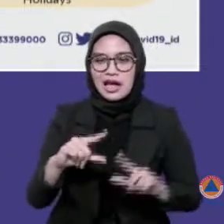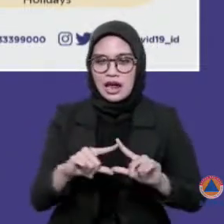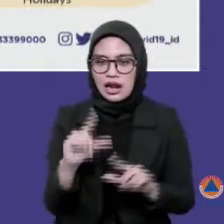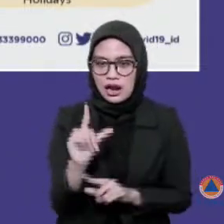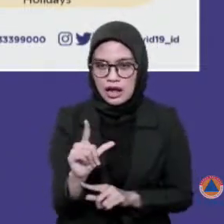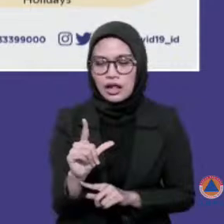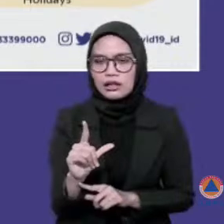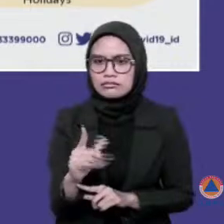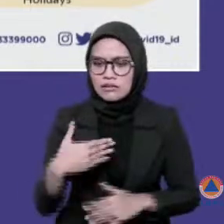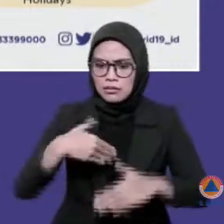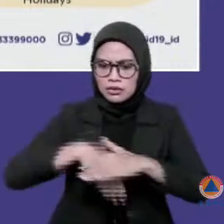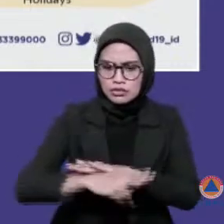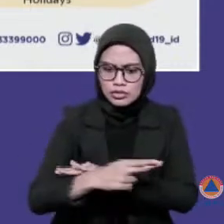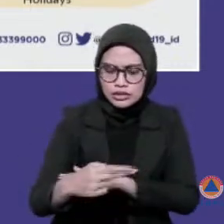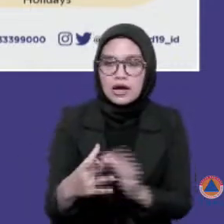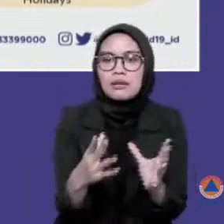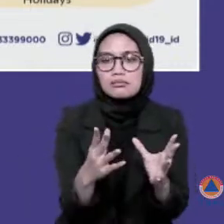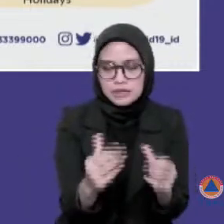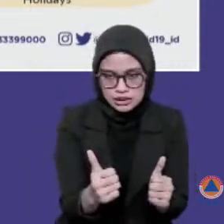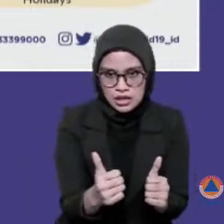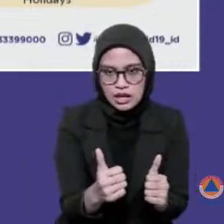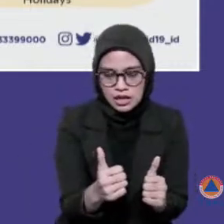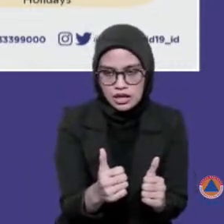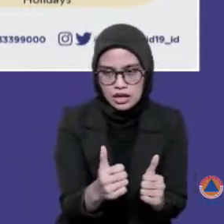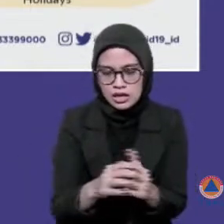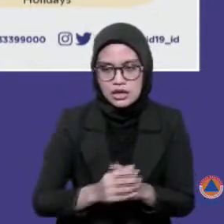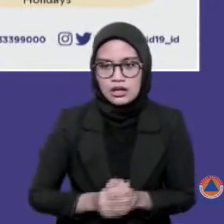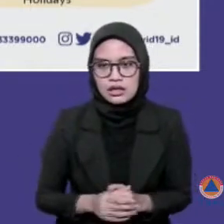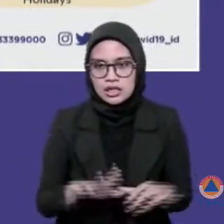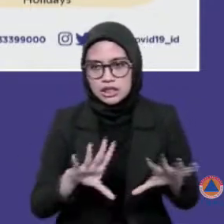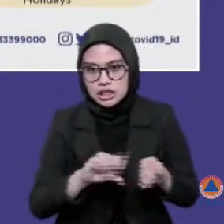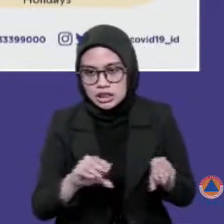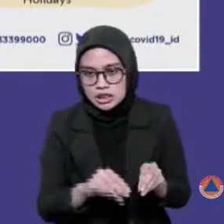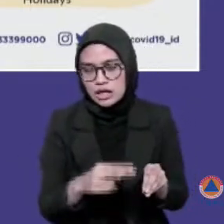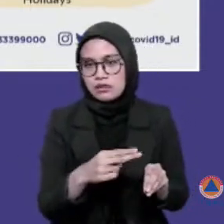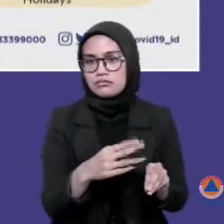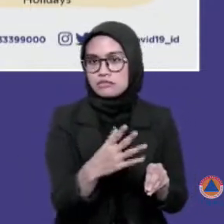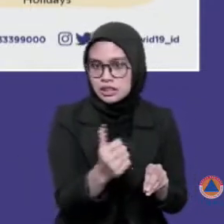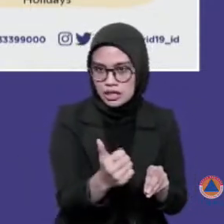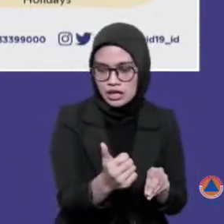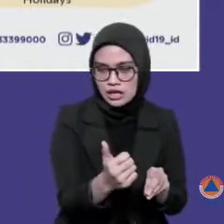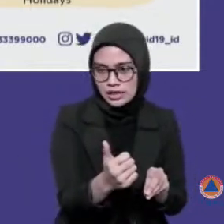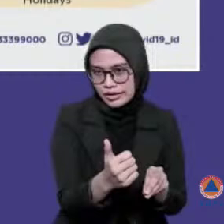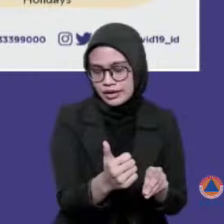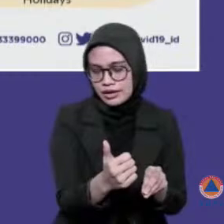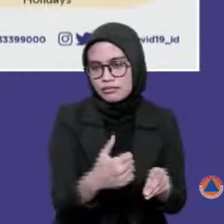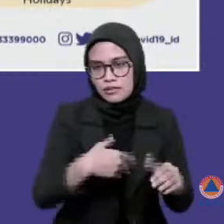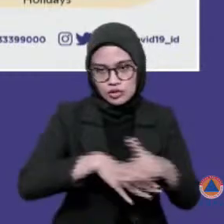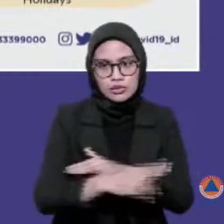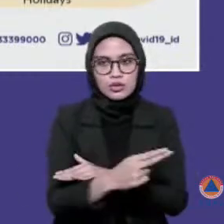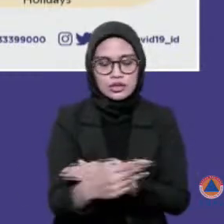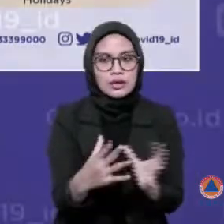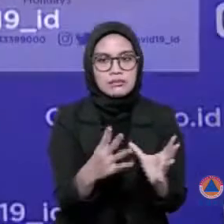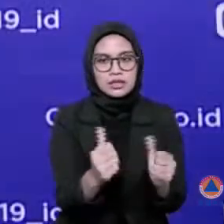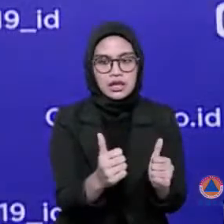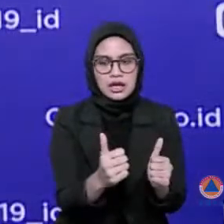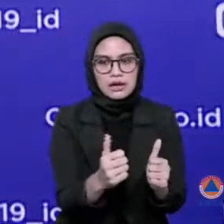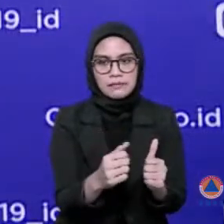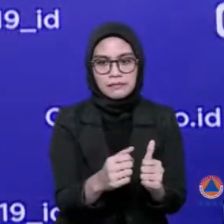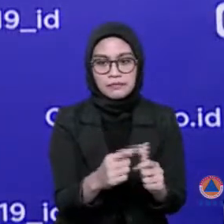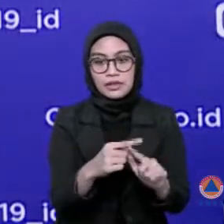visa holders, ministerial level and above, and they're encouraged on state